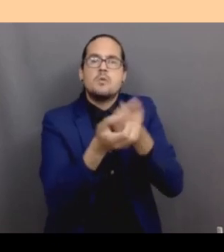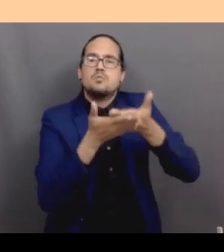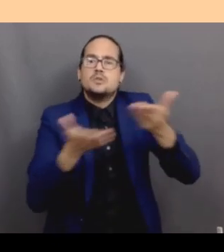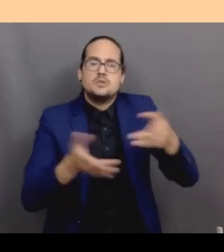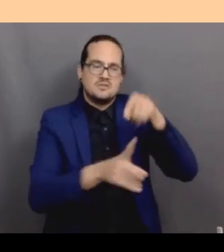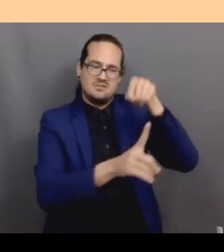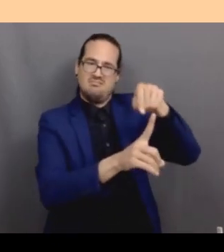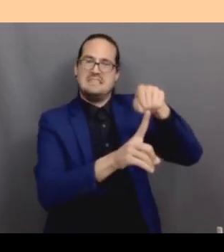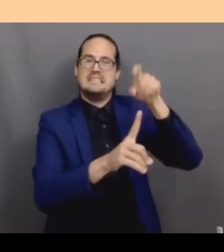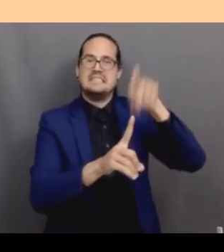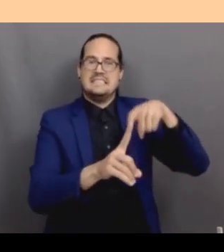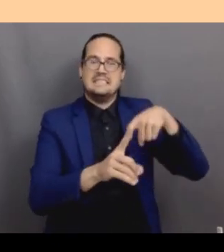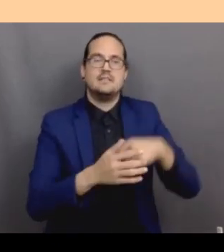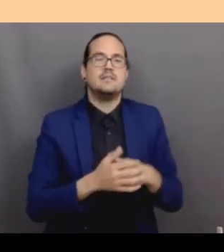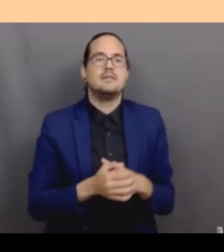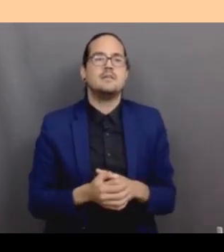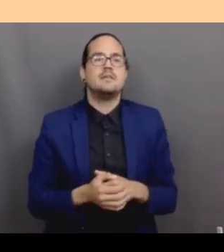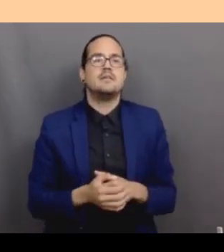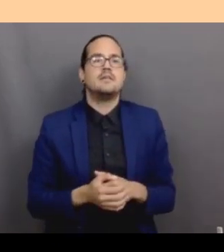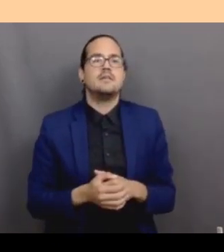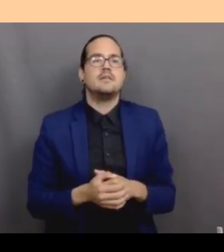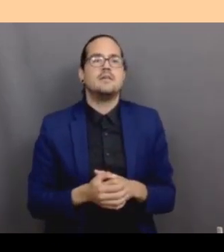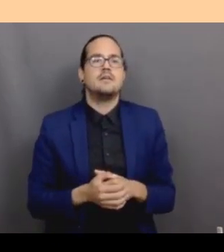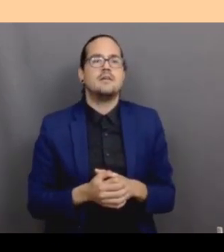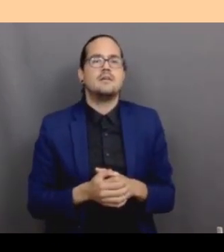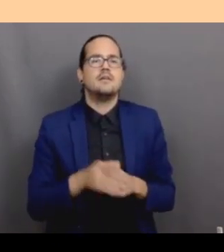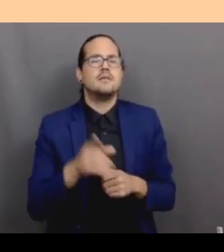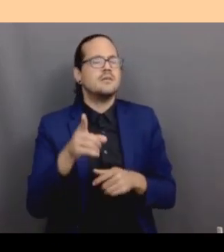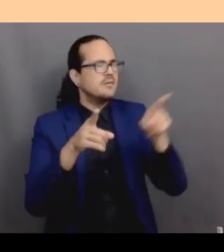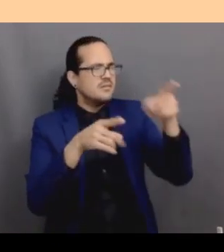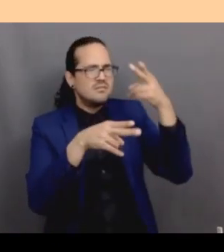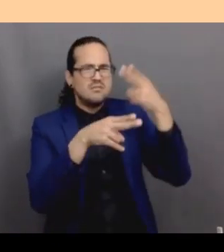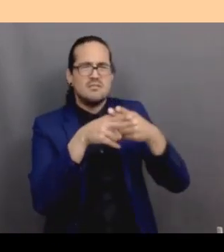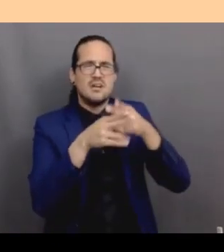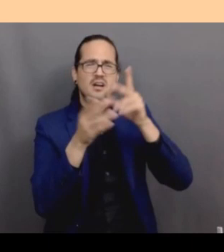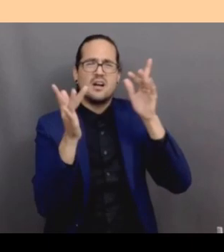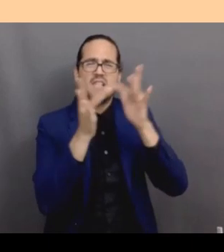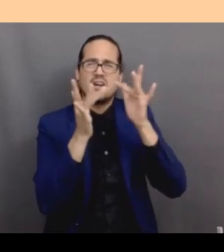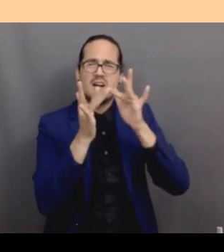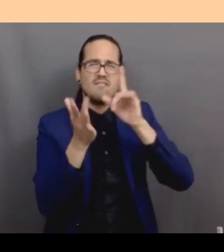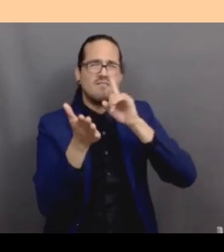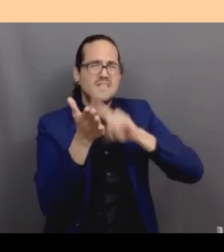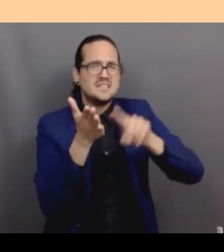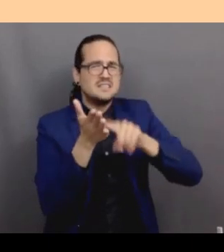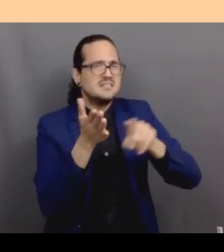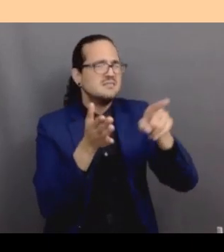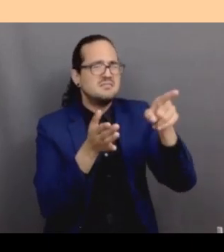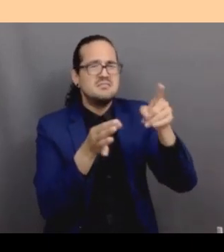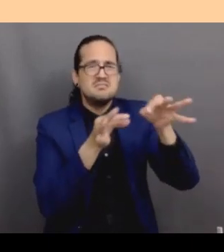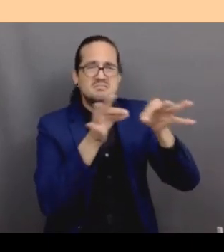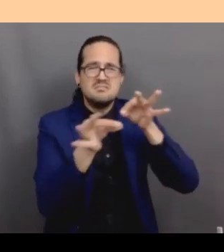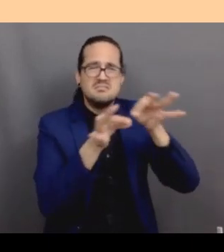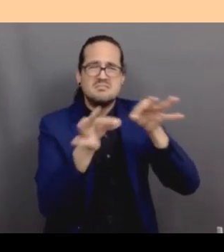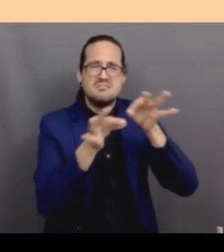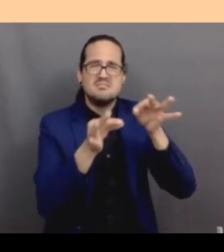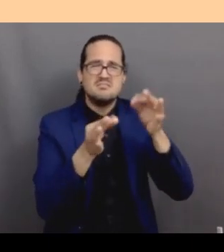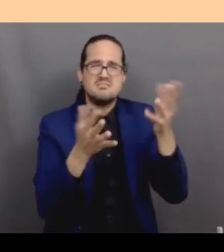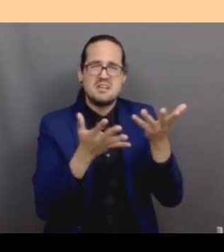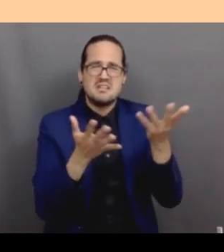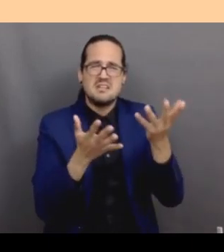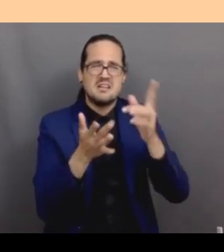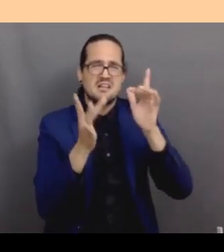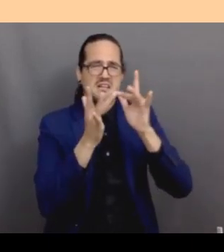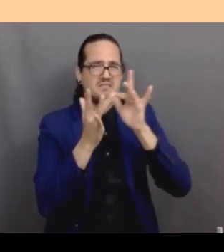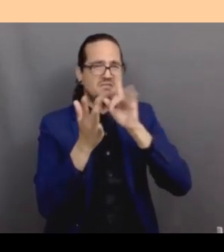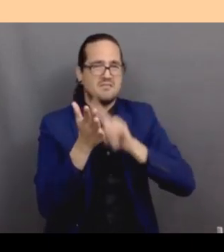contact investigation. I know we did receive a few questions on that, and two parts. So how crucial is that in